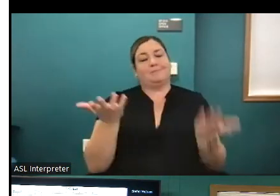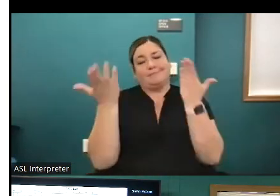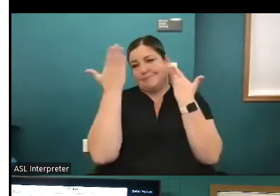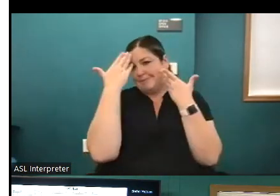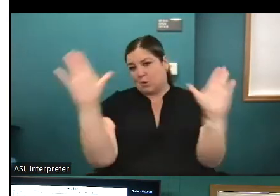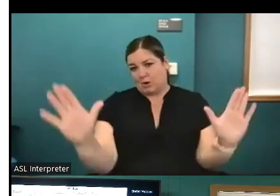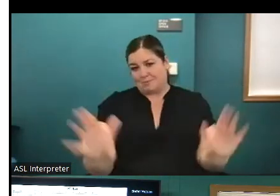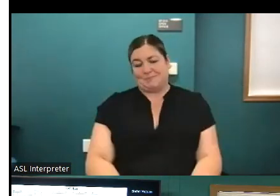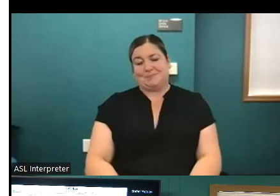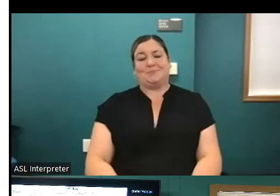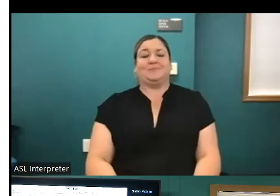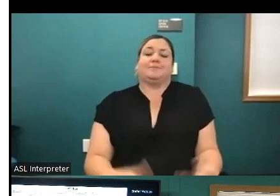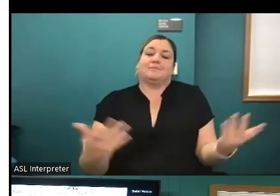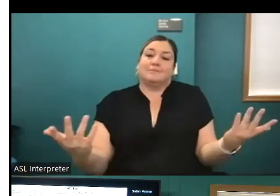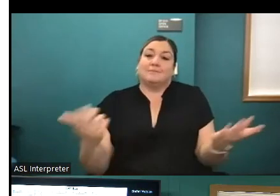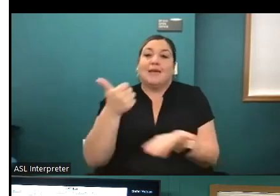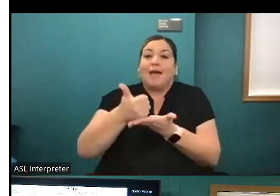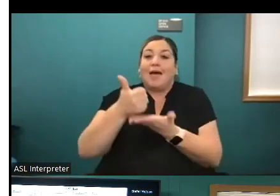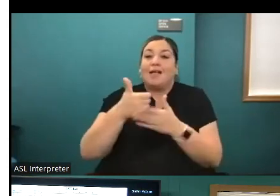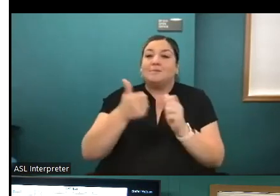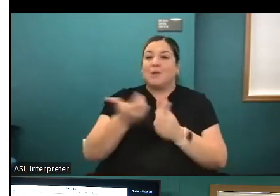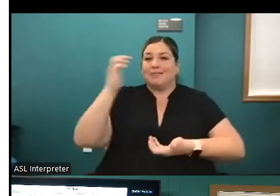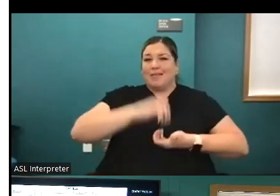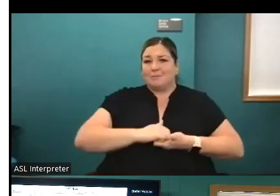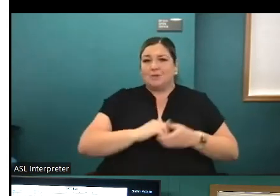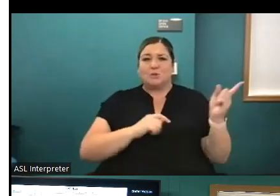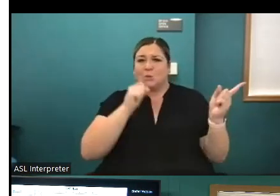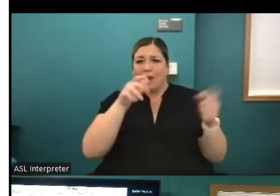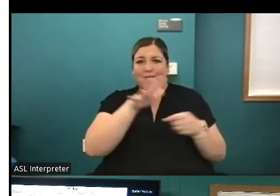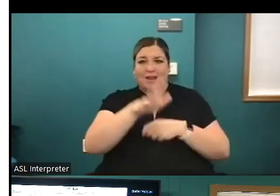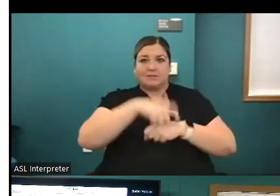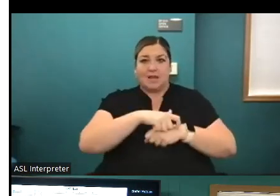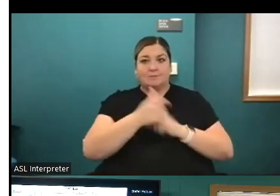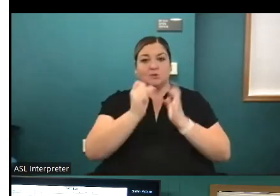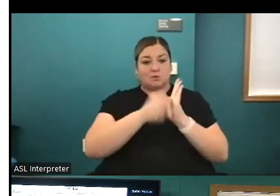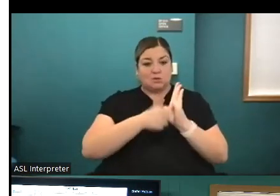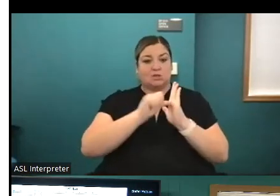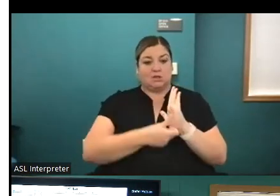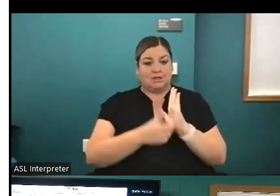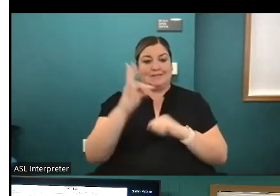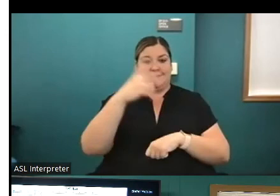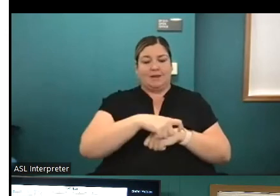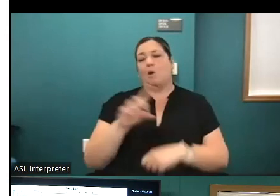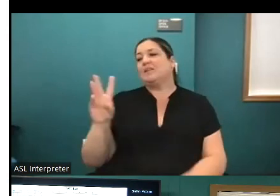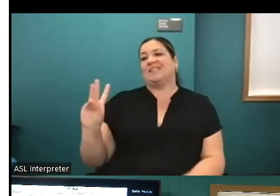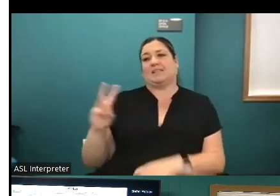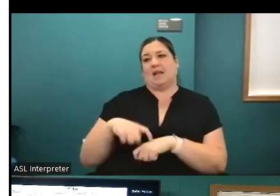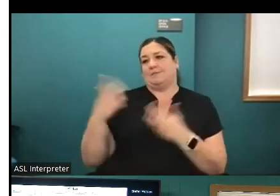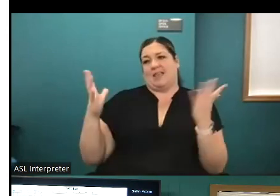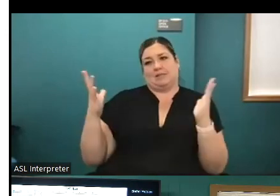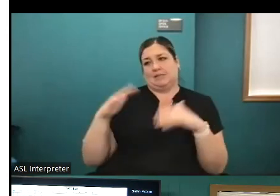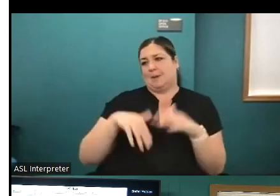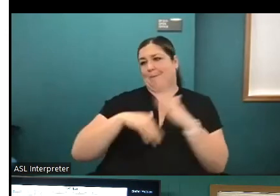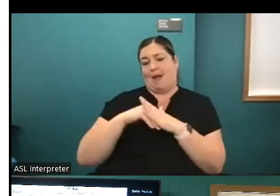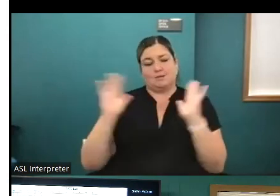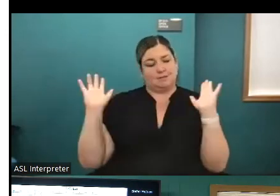know. Anyway, that's, But it yeah. helps with the collaboration, because you guys don't have the time to go over it 7 times. Or we can set up Only times with 6. these families. Well,